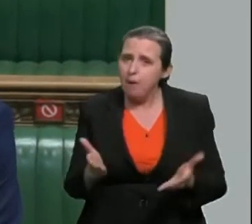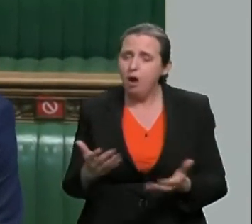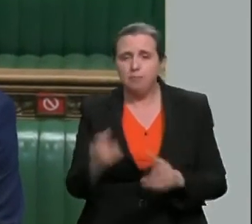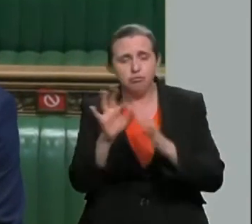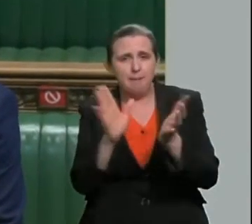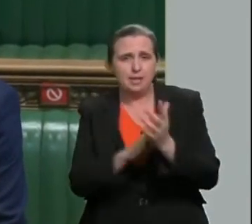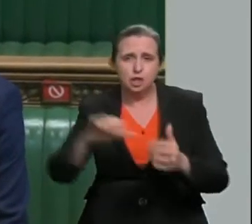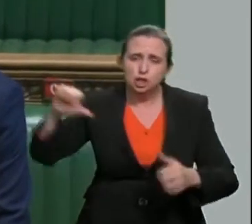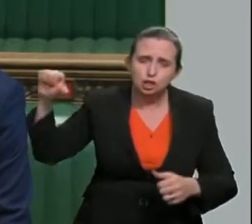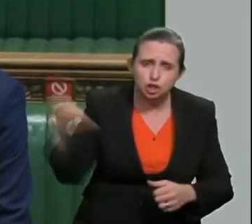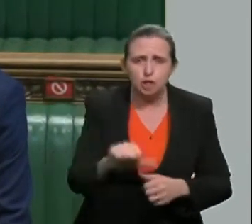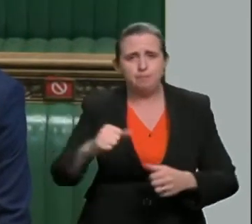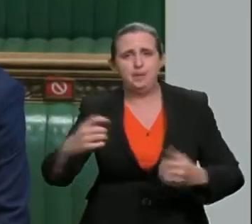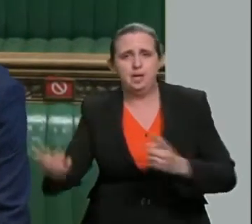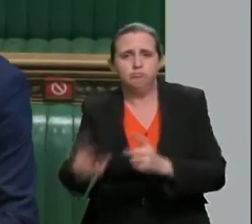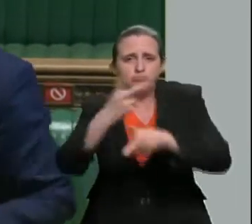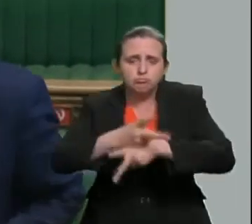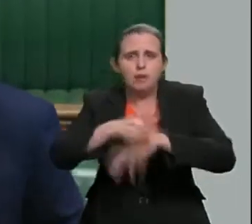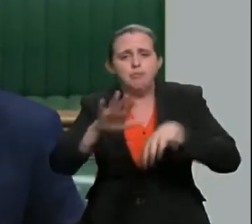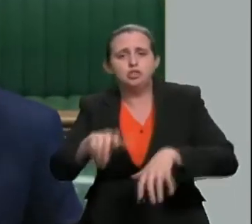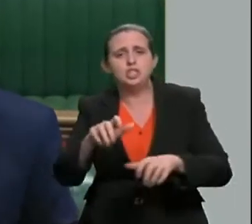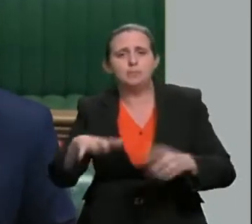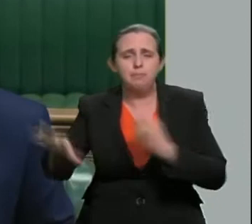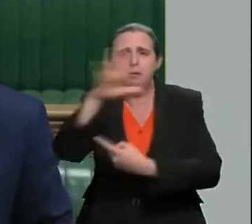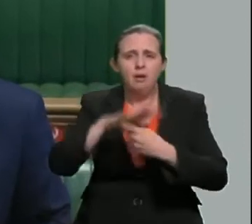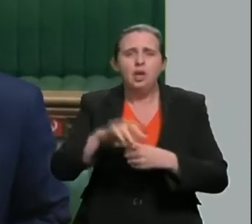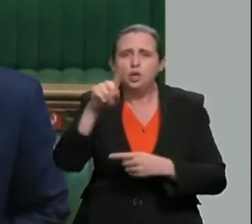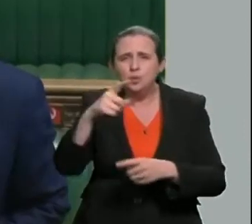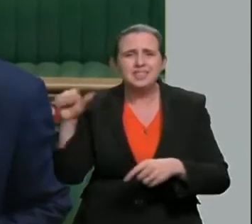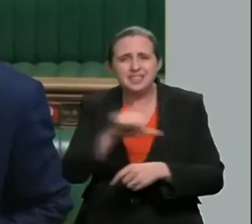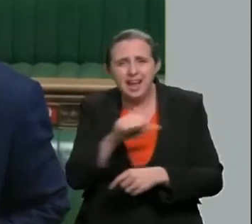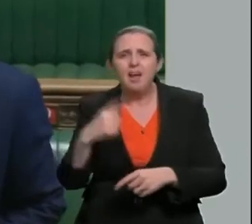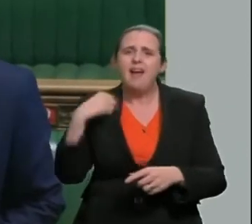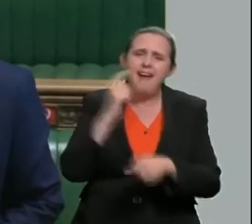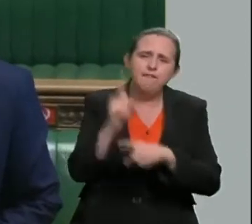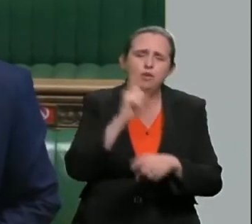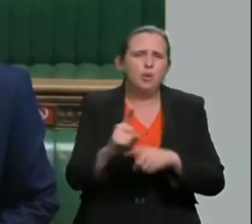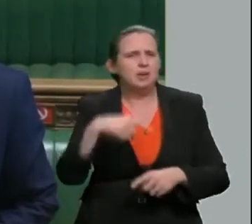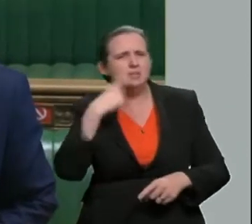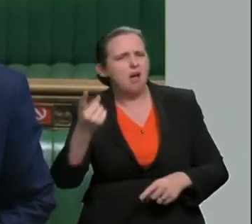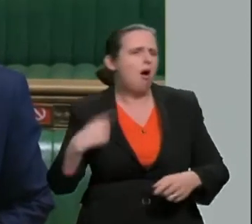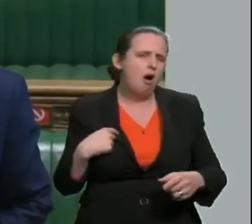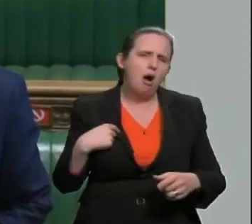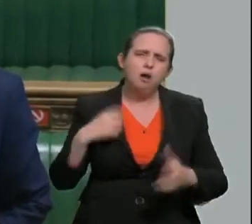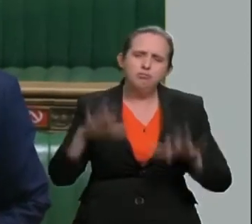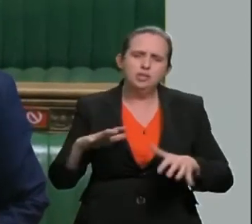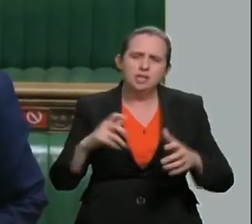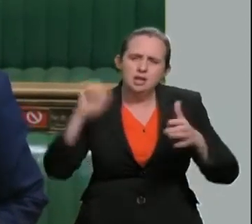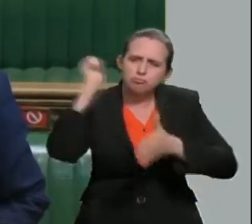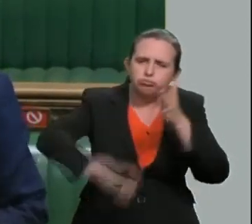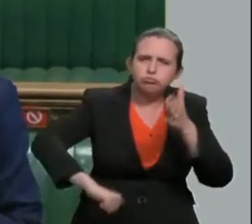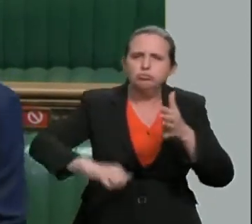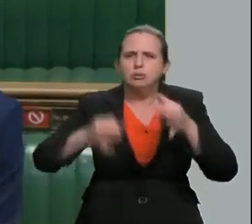against variants of COVID. Every week the Prime Minister comes here and says we've got one of the toughest regimes in the